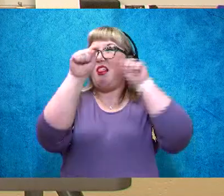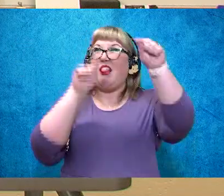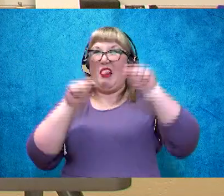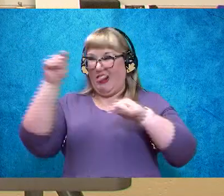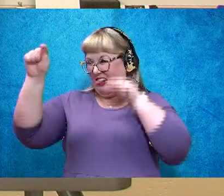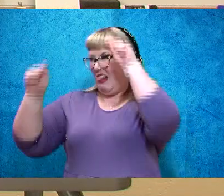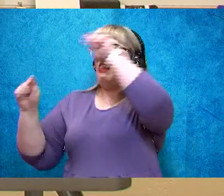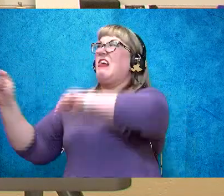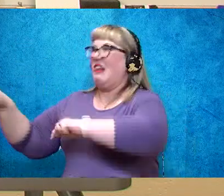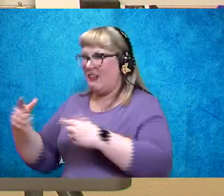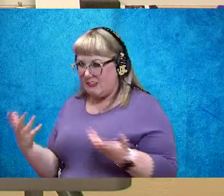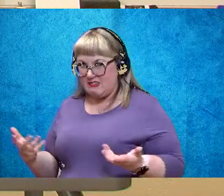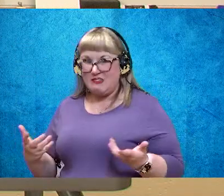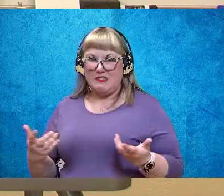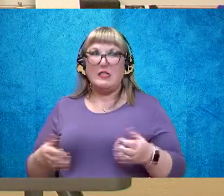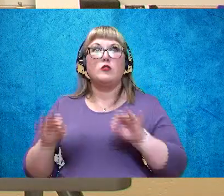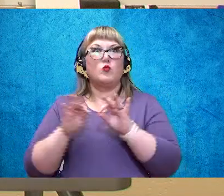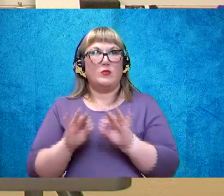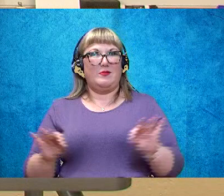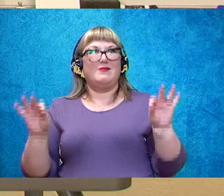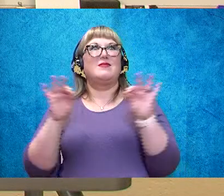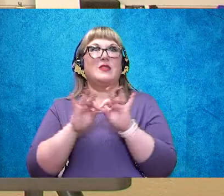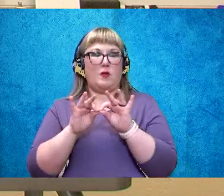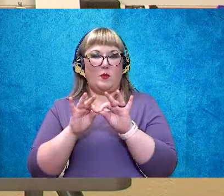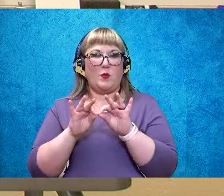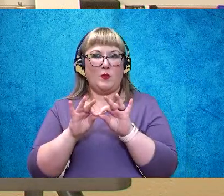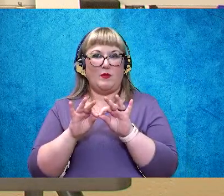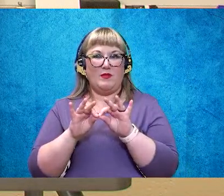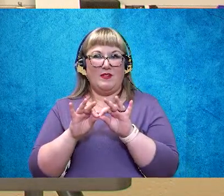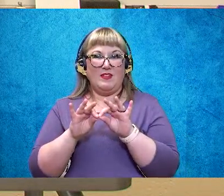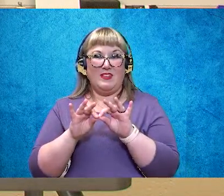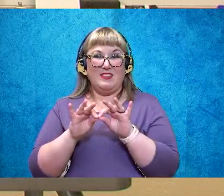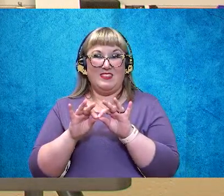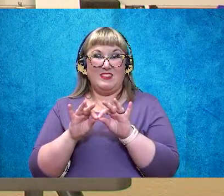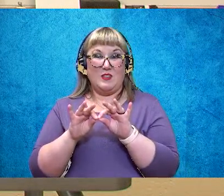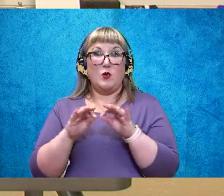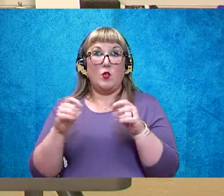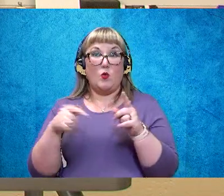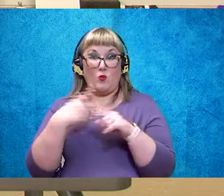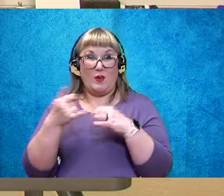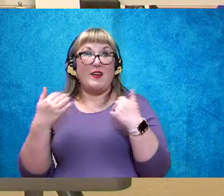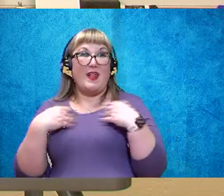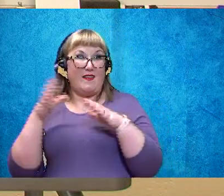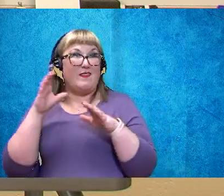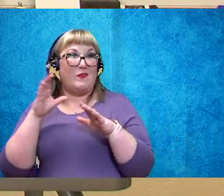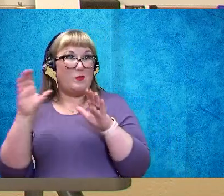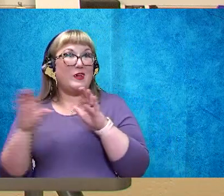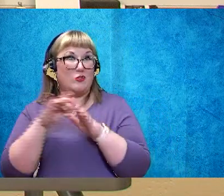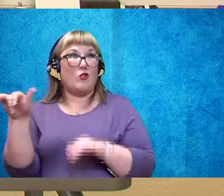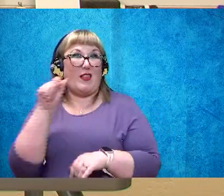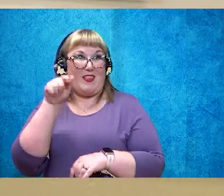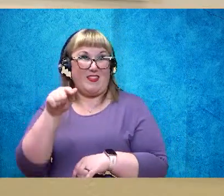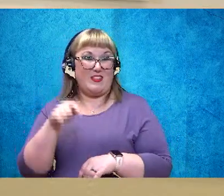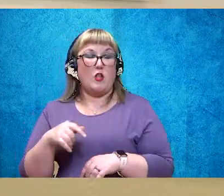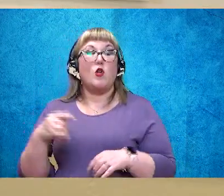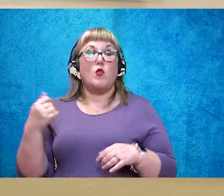over the place. So it's very important when I have an array like this that I use my marker or my